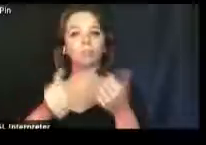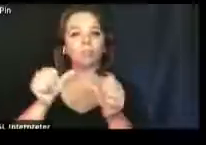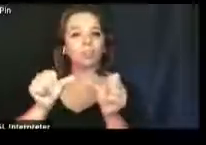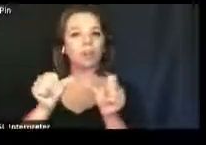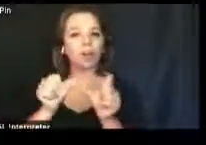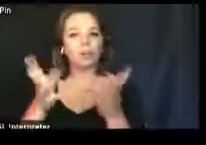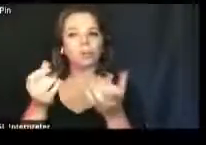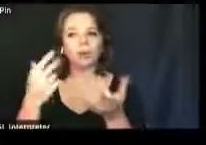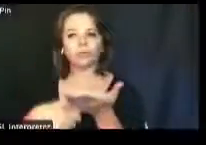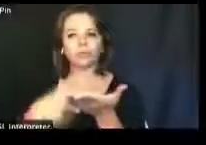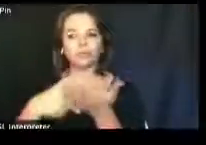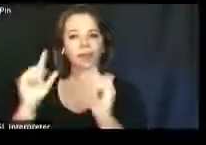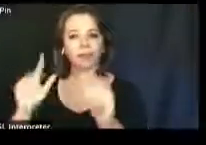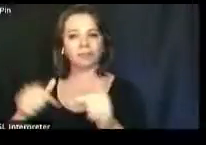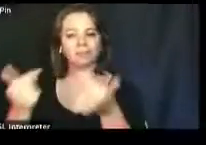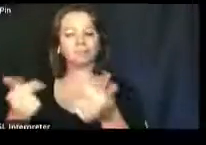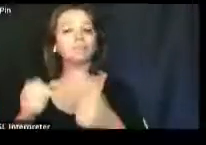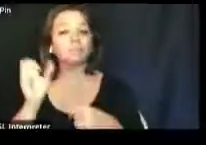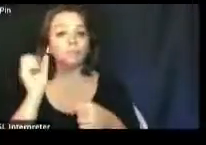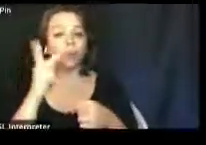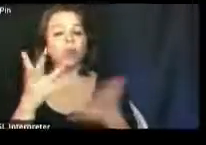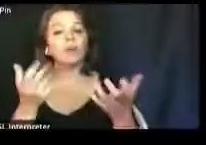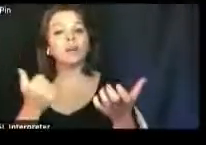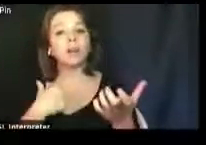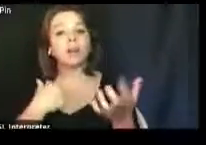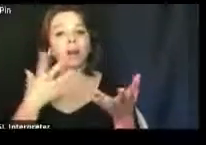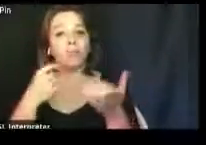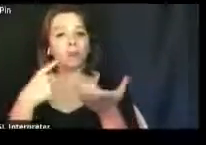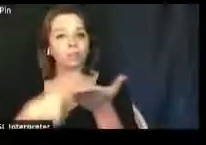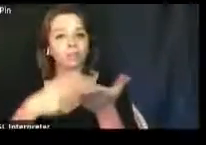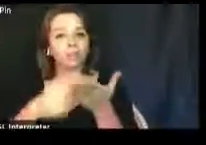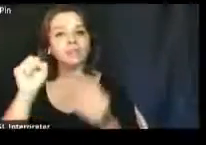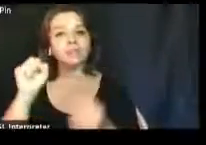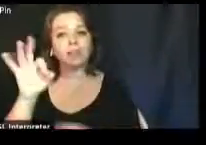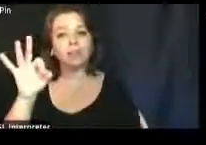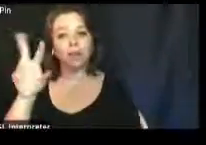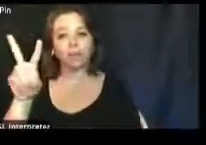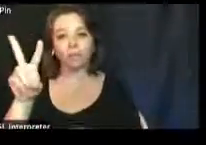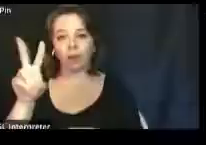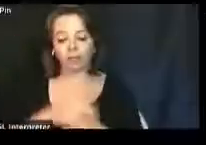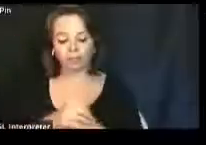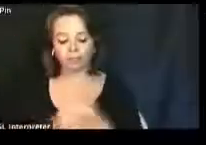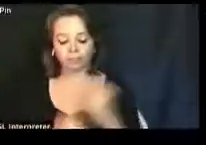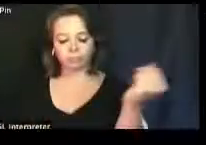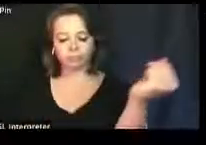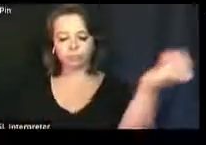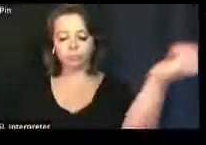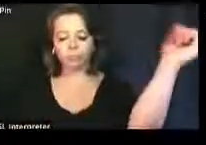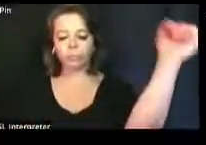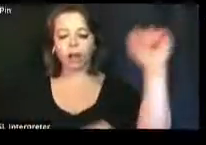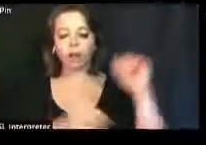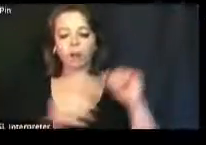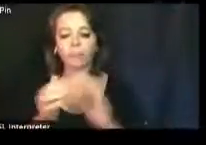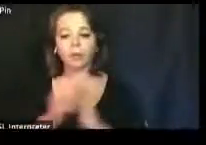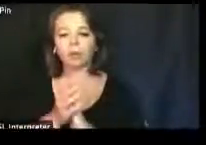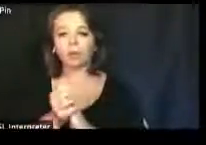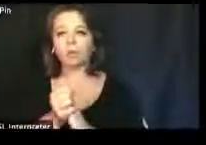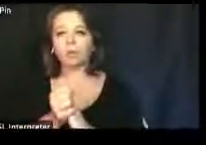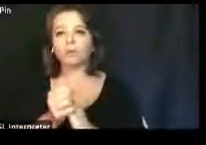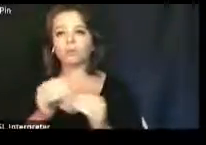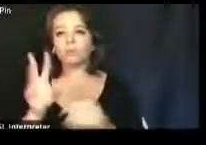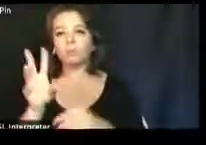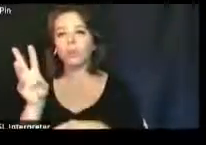yours. Okay. I'd like to discuss the San Fernando Valley, which is, it would be west of the